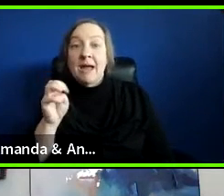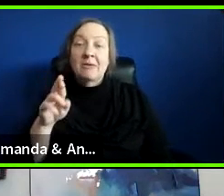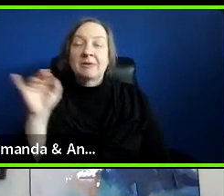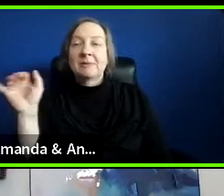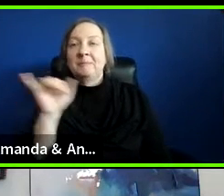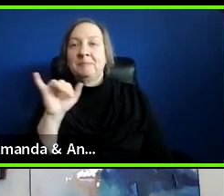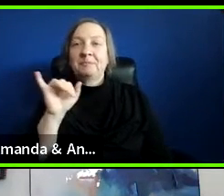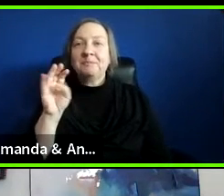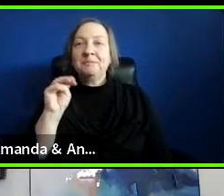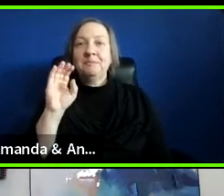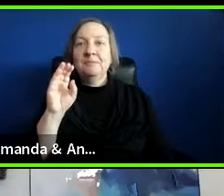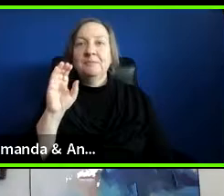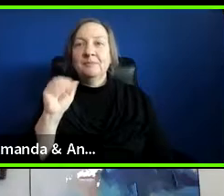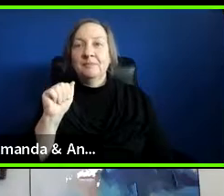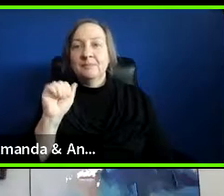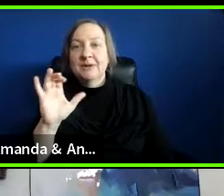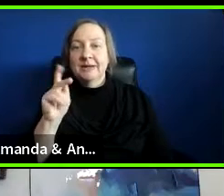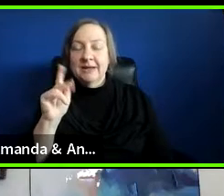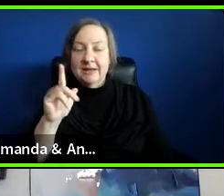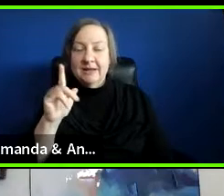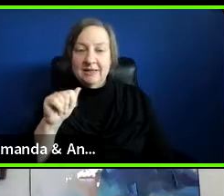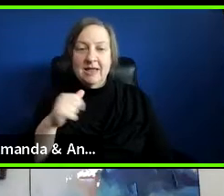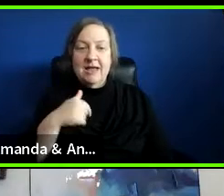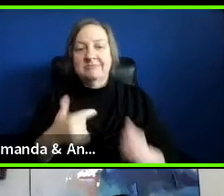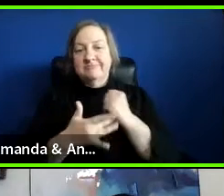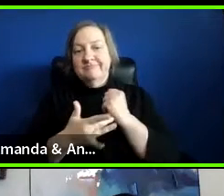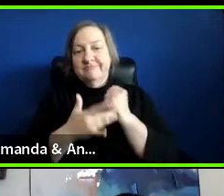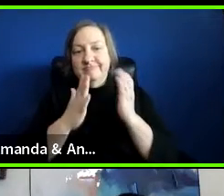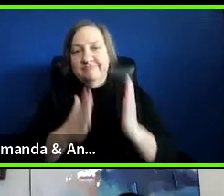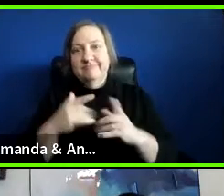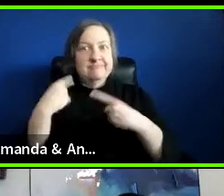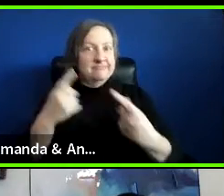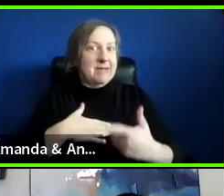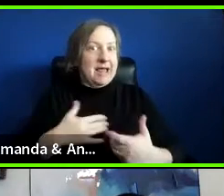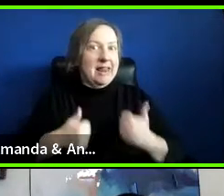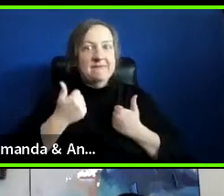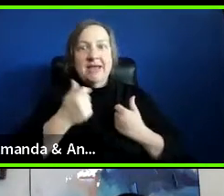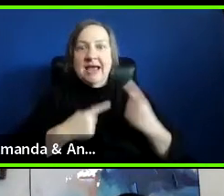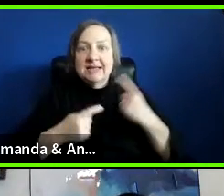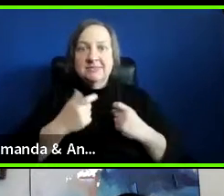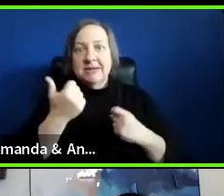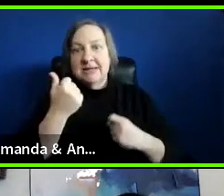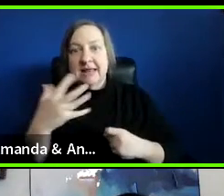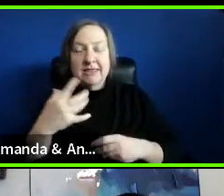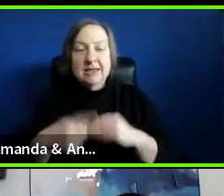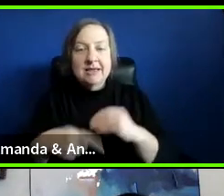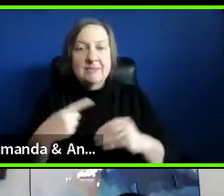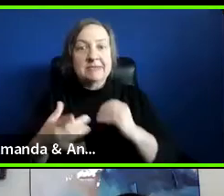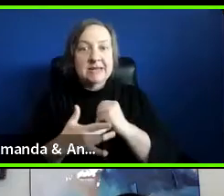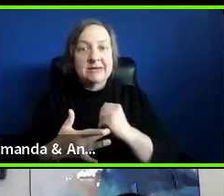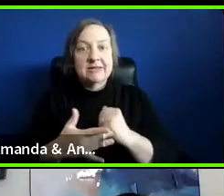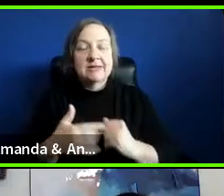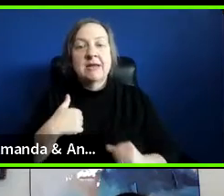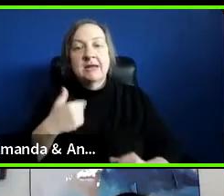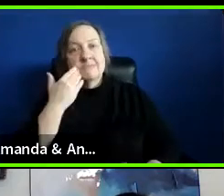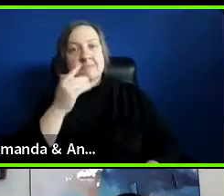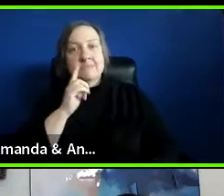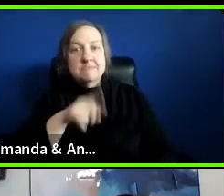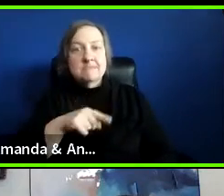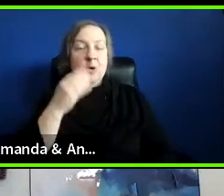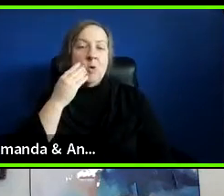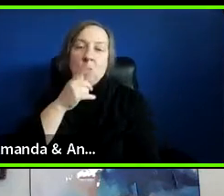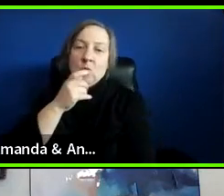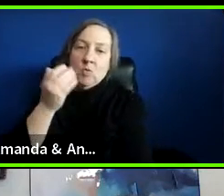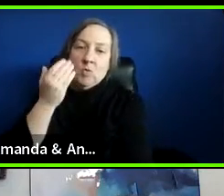a technologist all my life. So if you ask me any questions about any technology, I probably either have an answer or know who might have